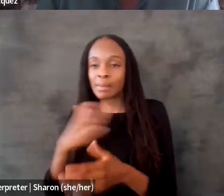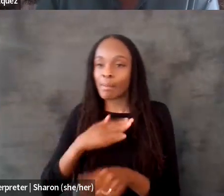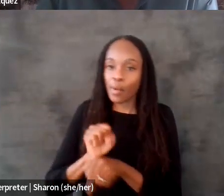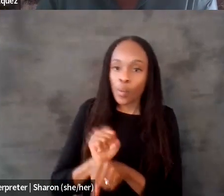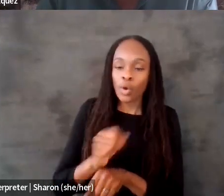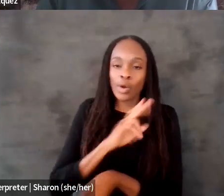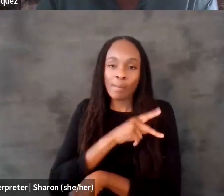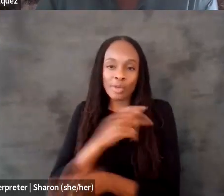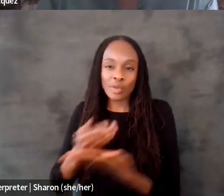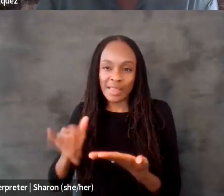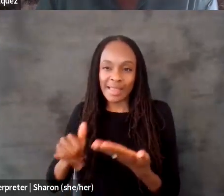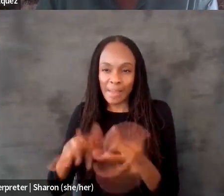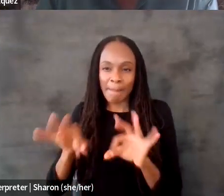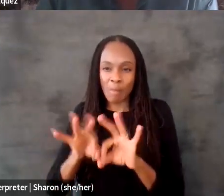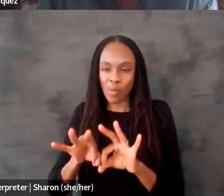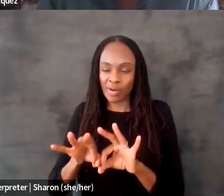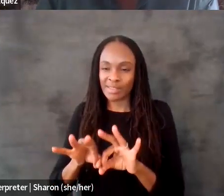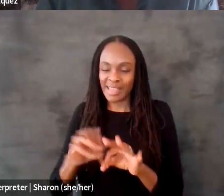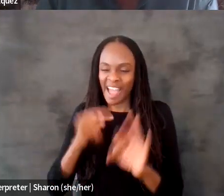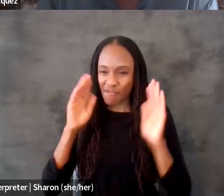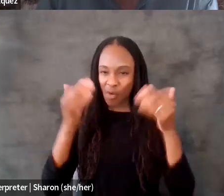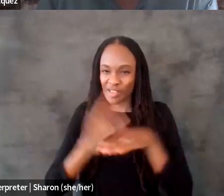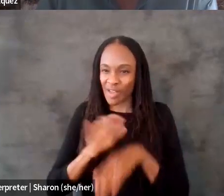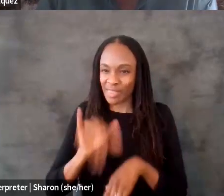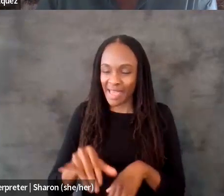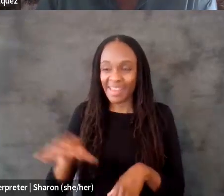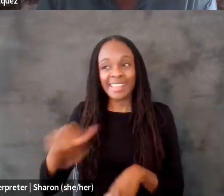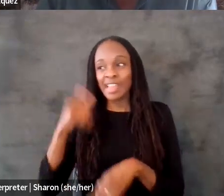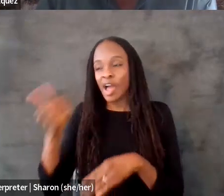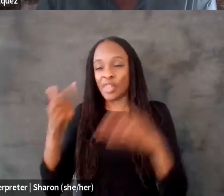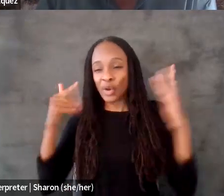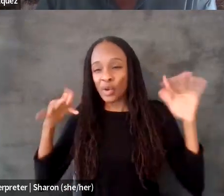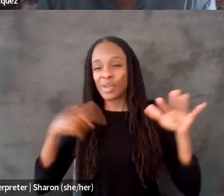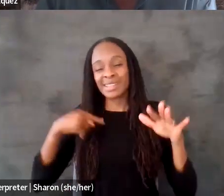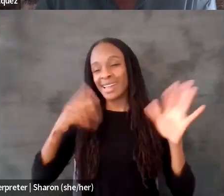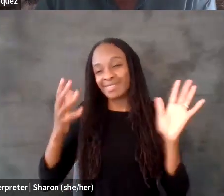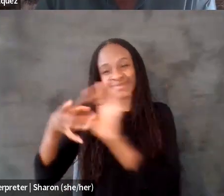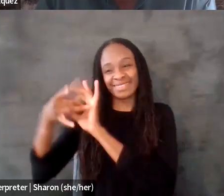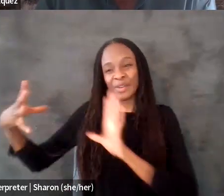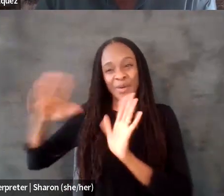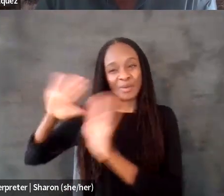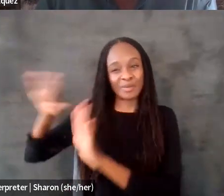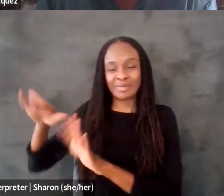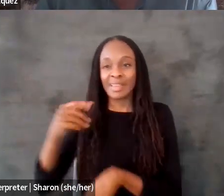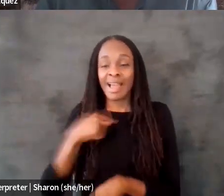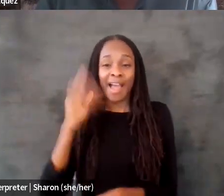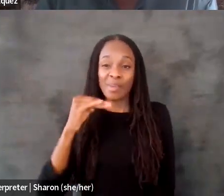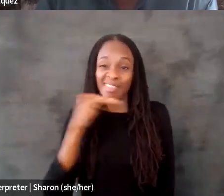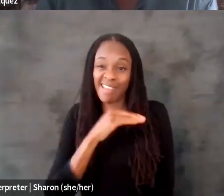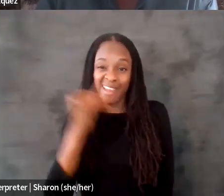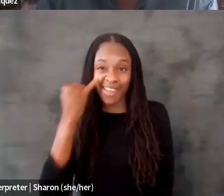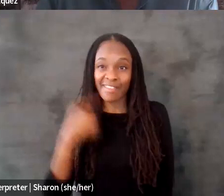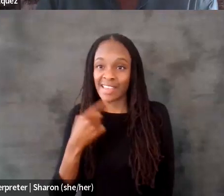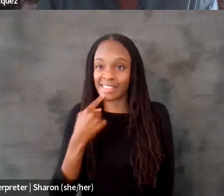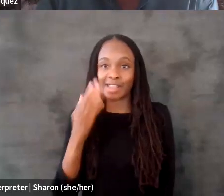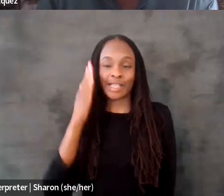personal things that are important, and focus on that and kind of drown out all the other noise, because I'd be lying if I said like, oh, it's going to be like,